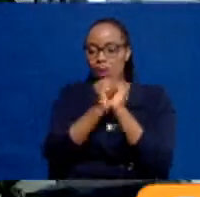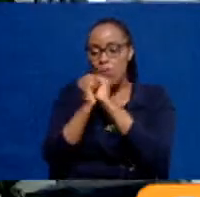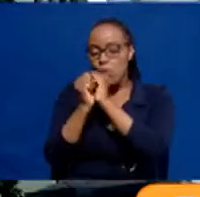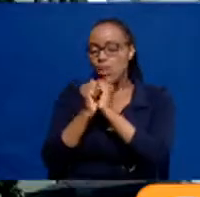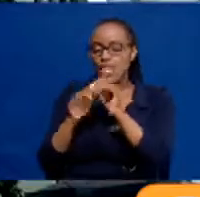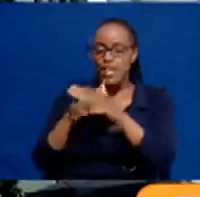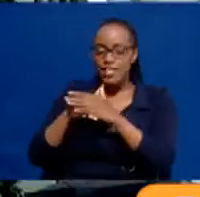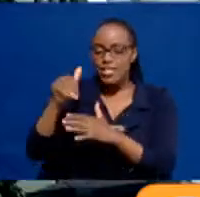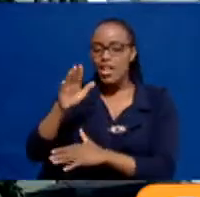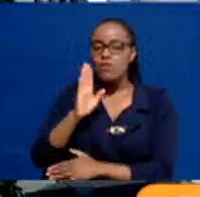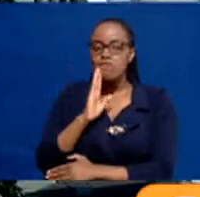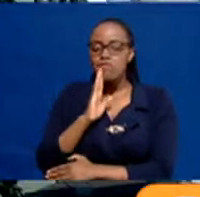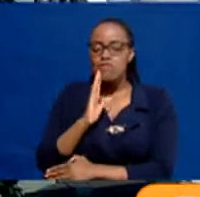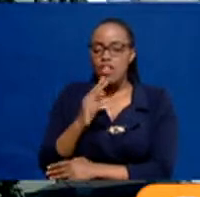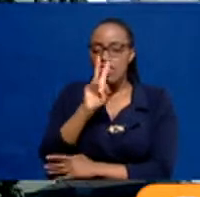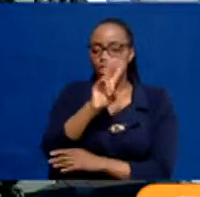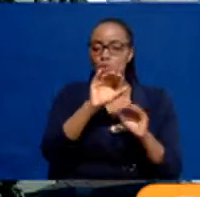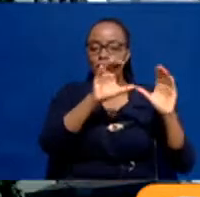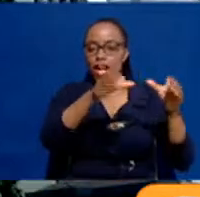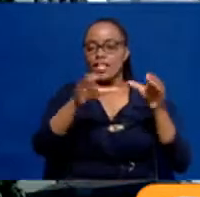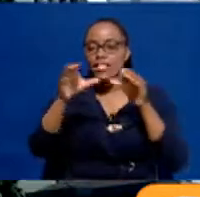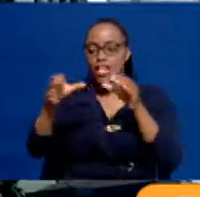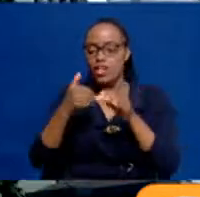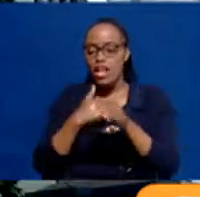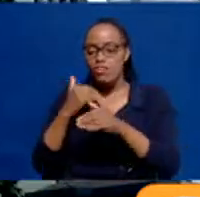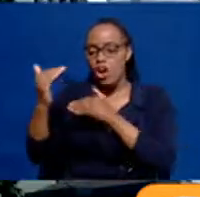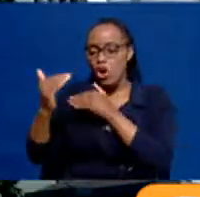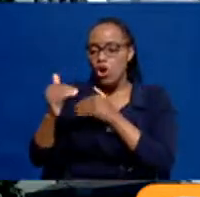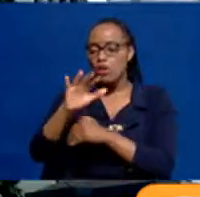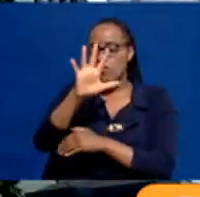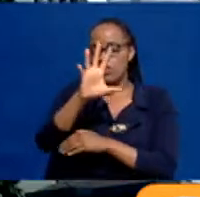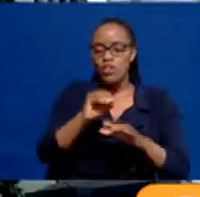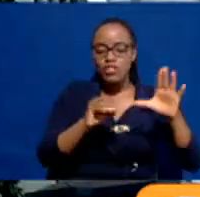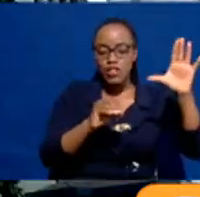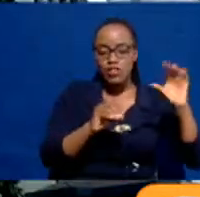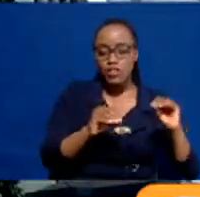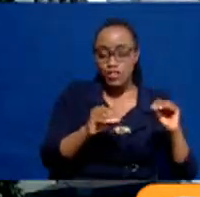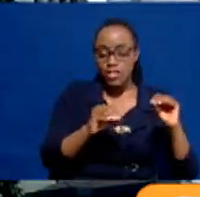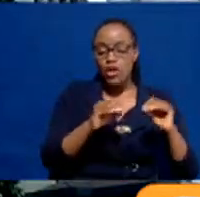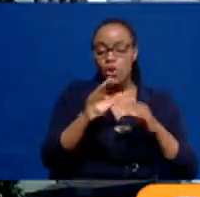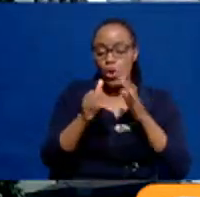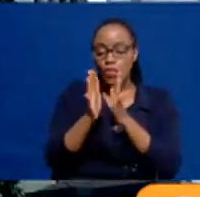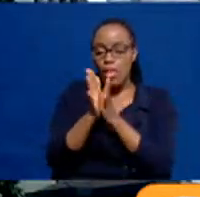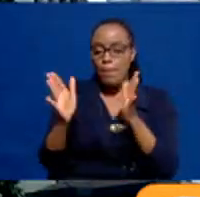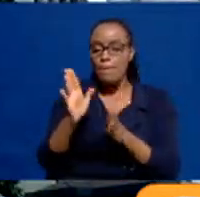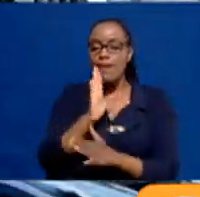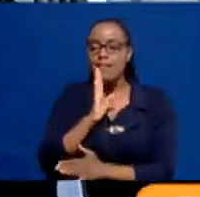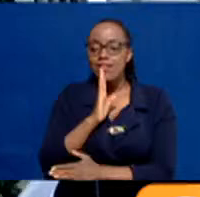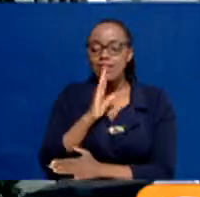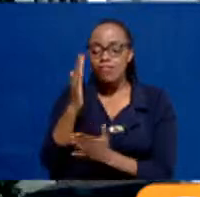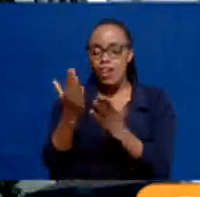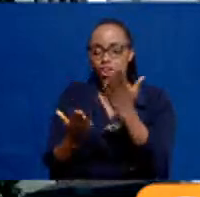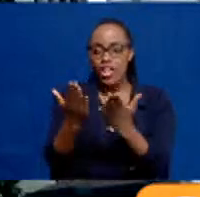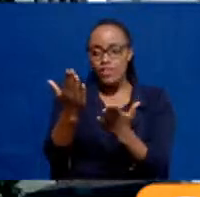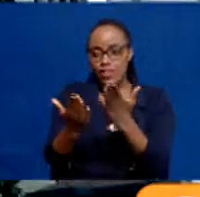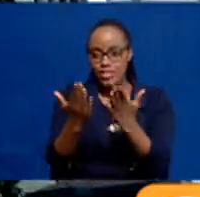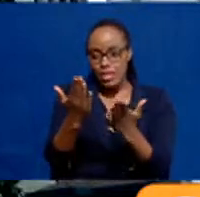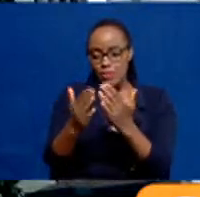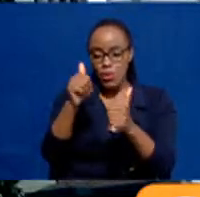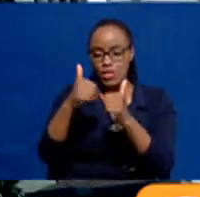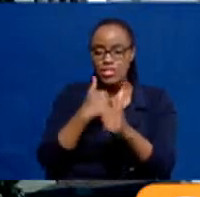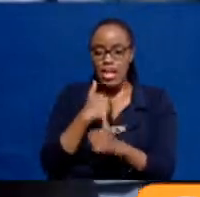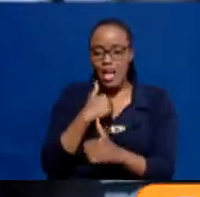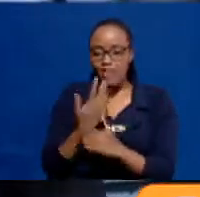borrowing. Currently, the two categories are at an almost 50-50 basis of the public debt of an estimated 9